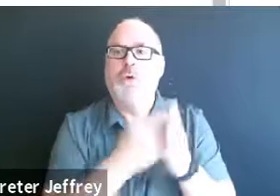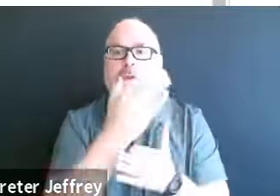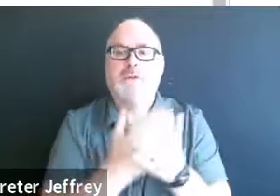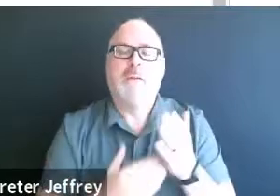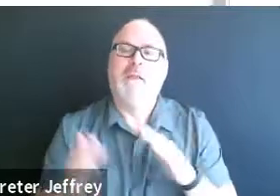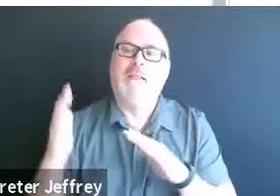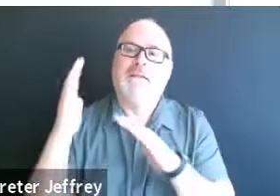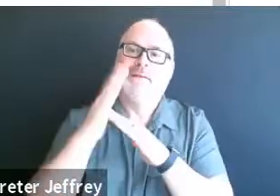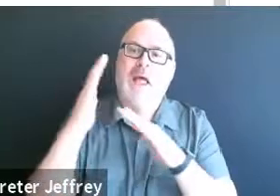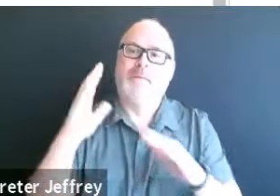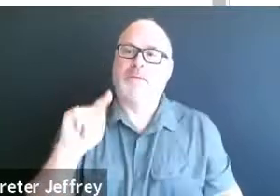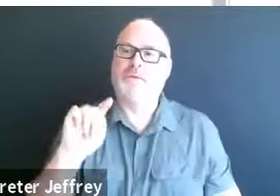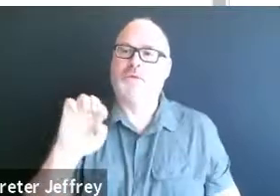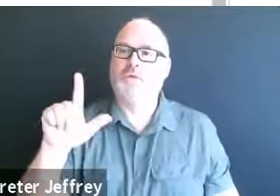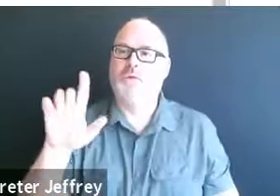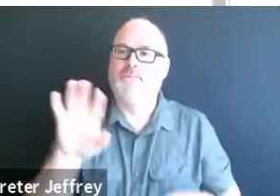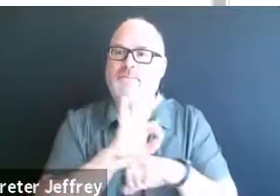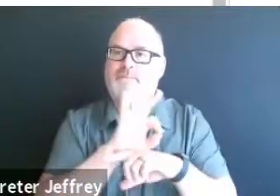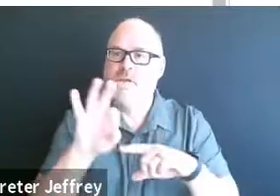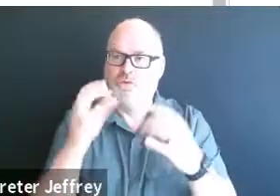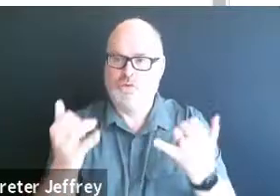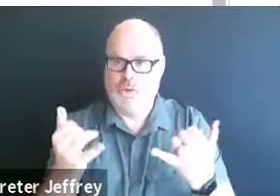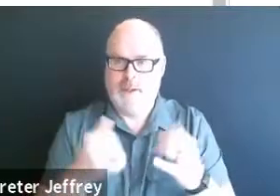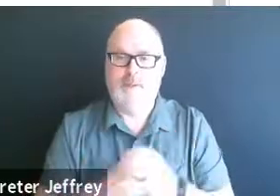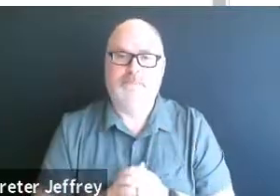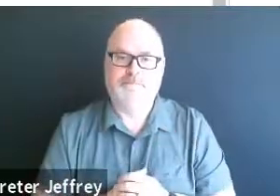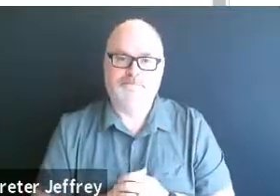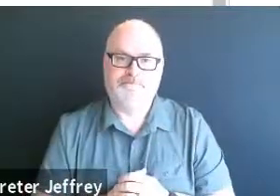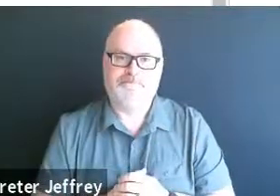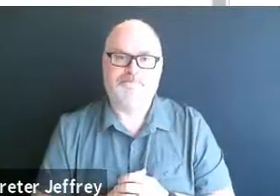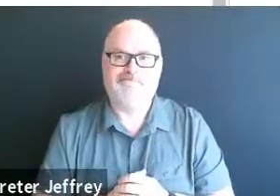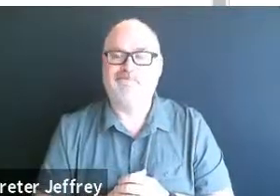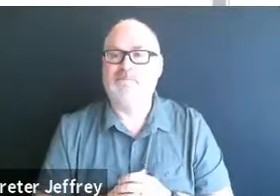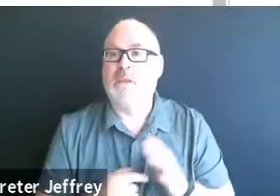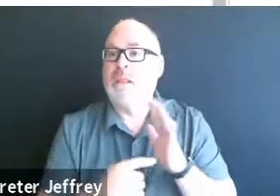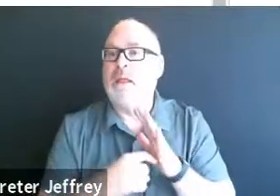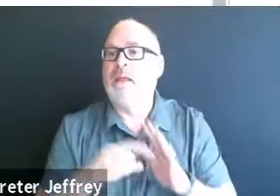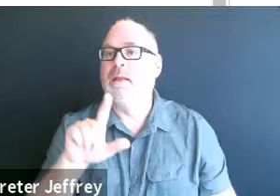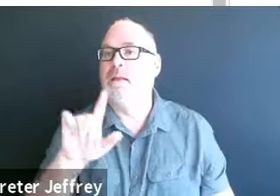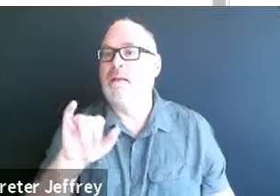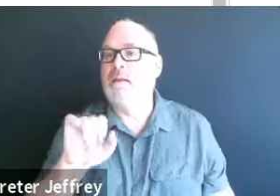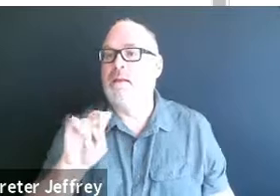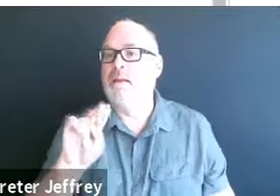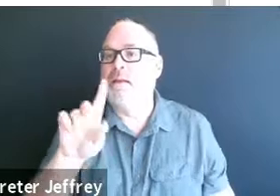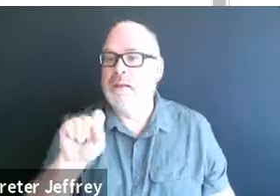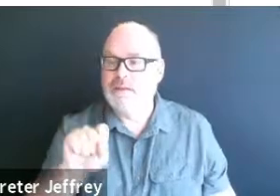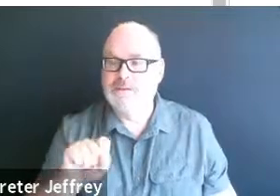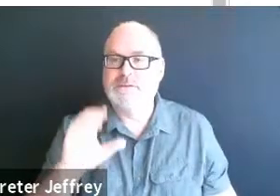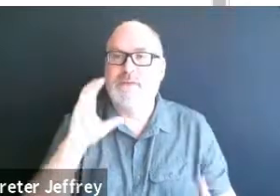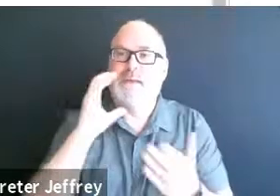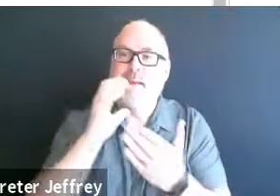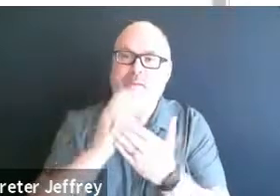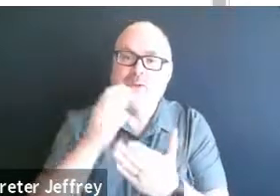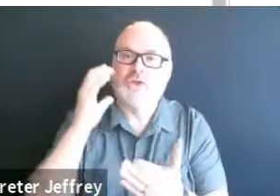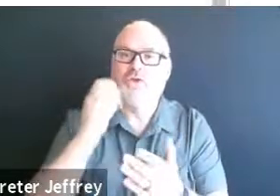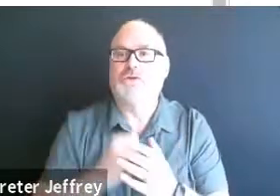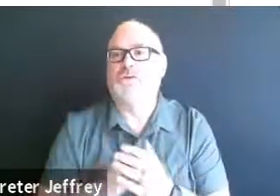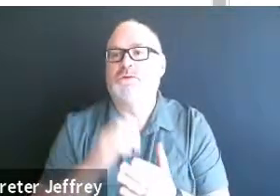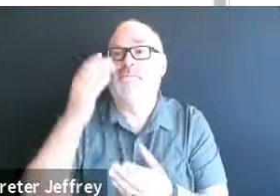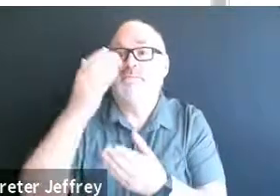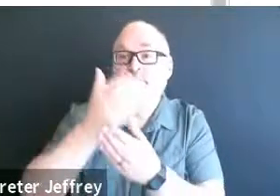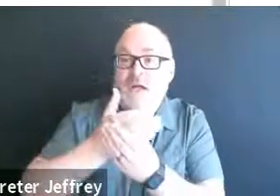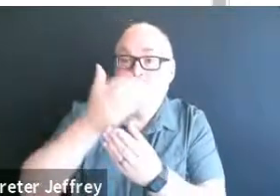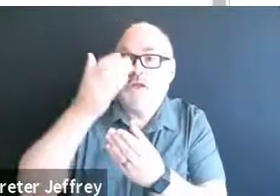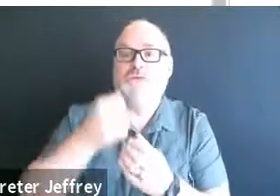major functions and tools, such as linking, images,